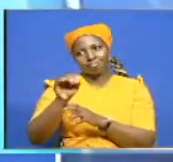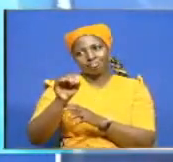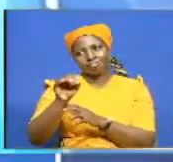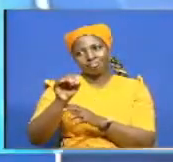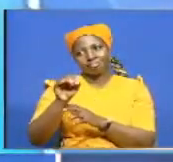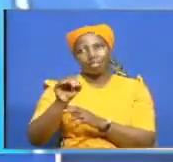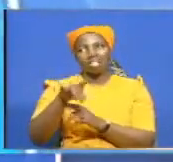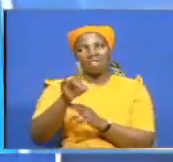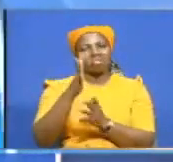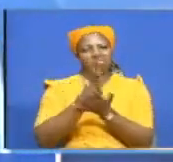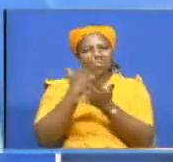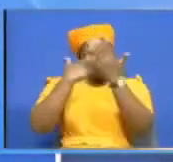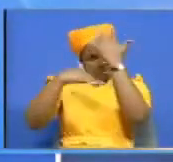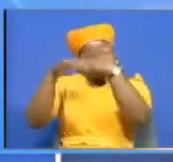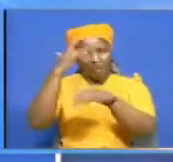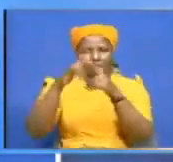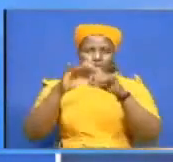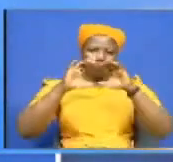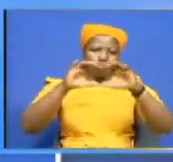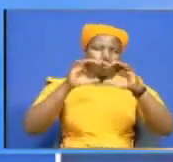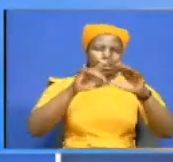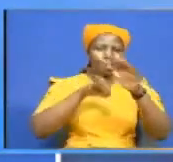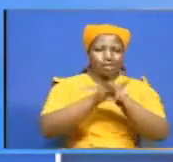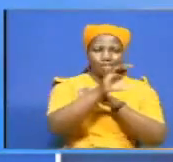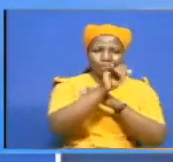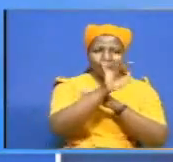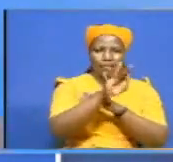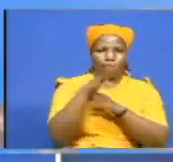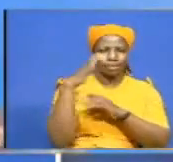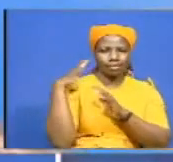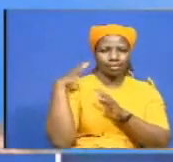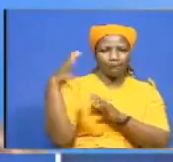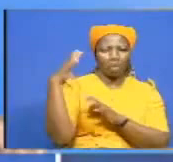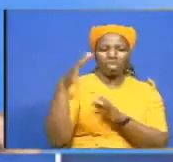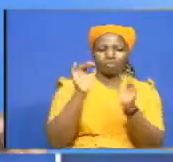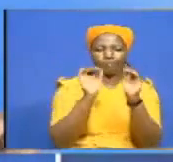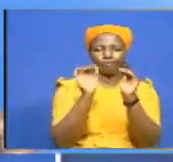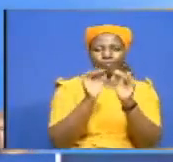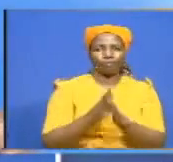Goncalves does not qualify to coach in CAF championships.